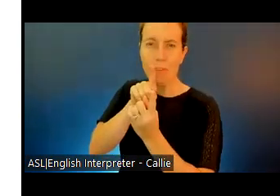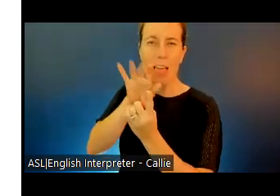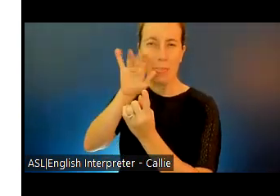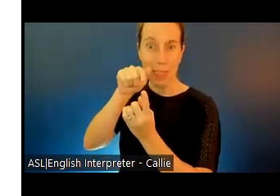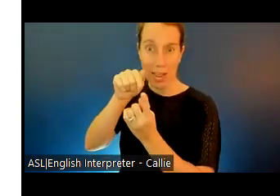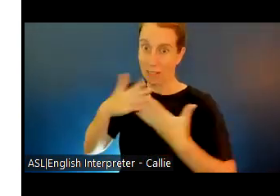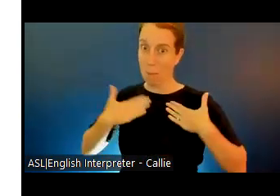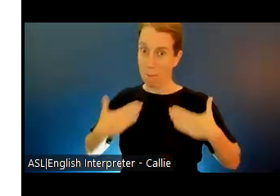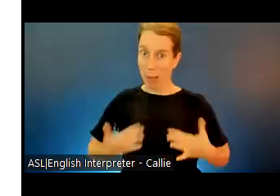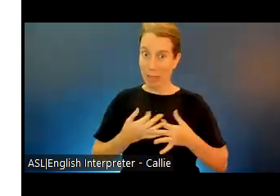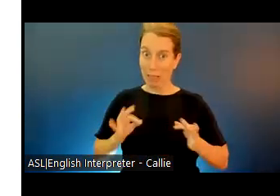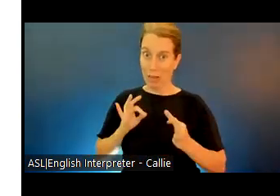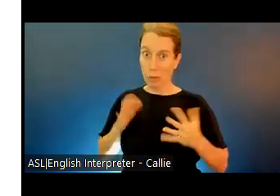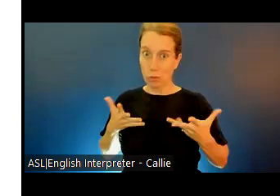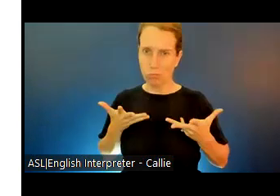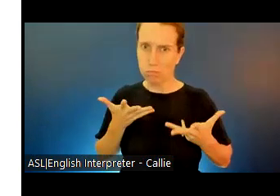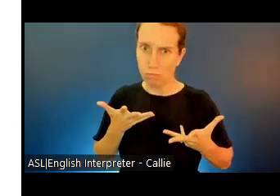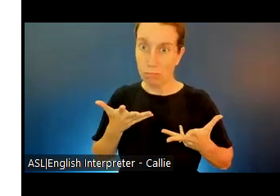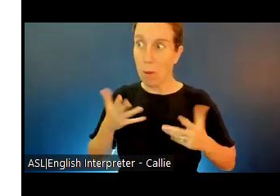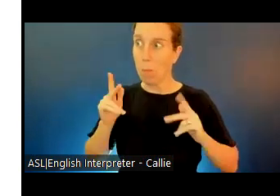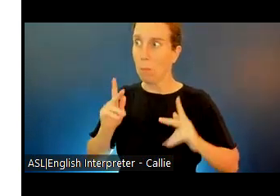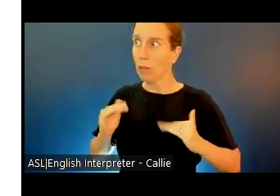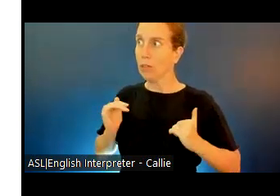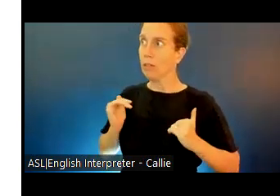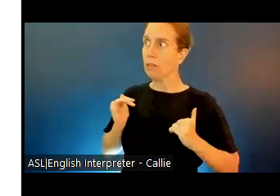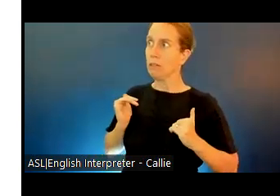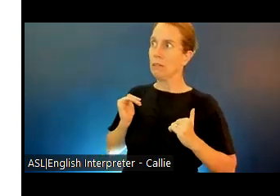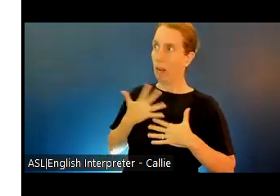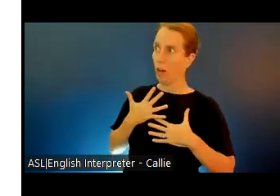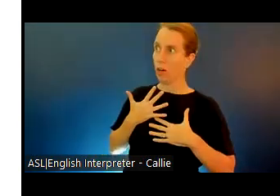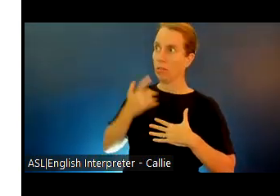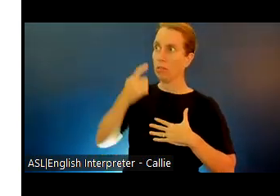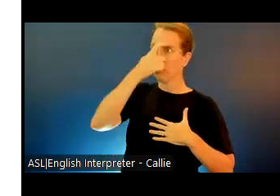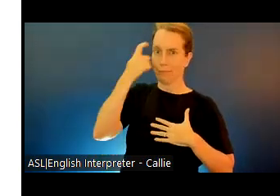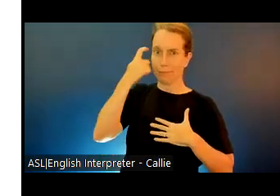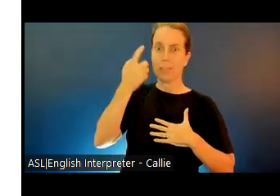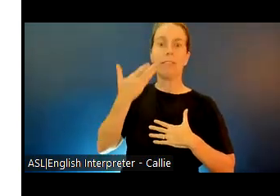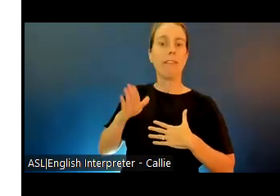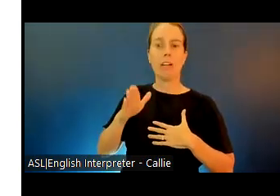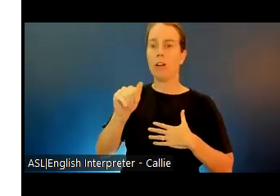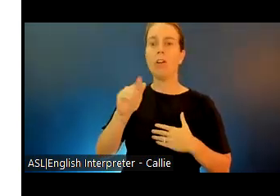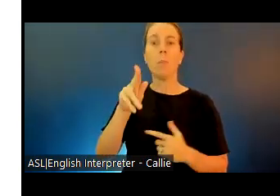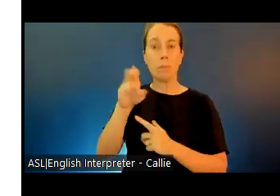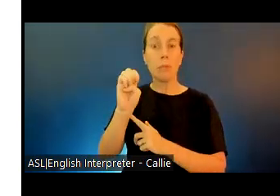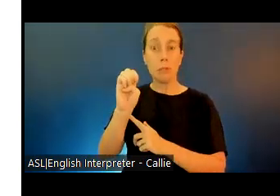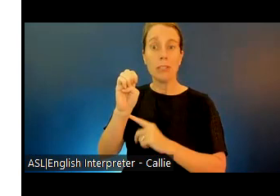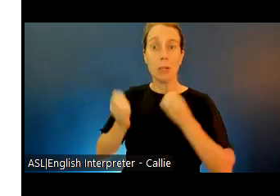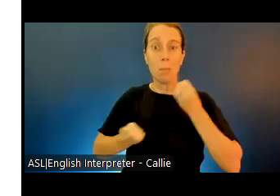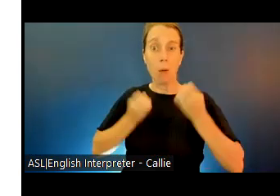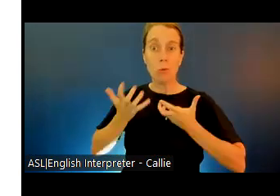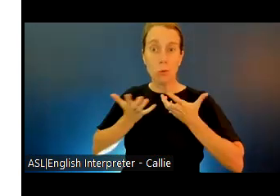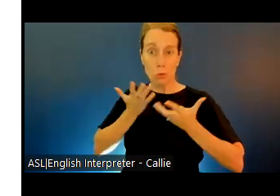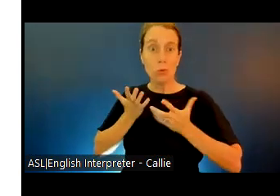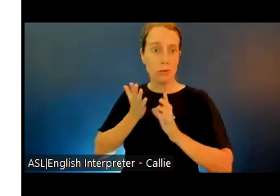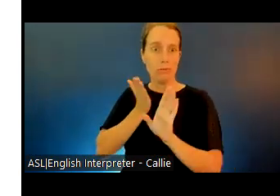does constitute an incident of emotional or psychological abuse. Lastly, of course, there's also